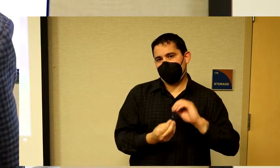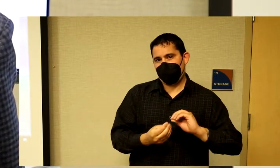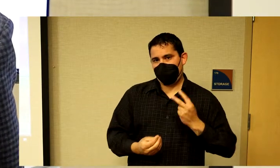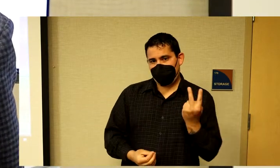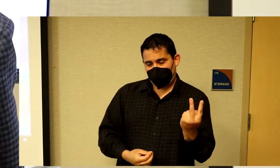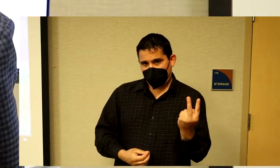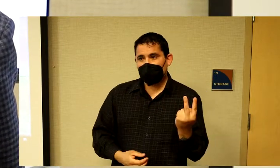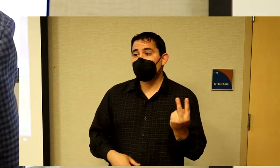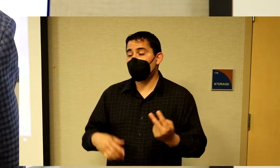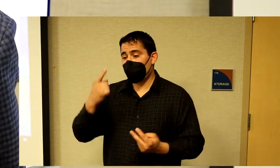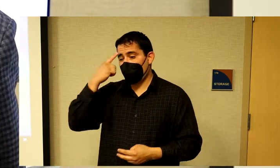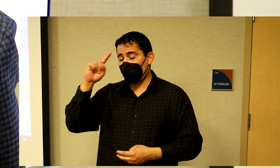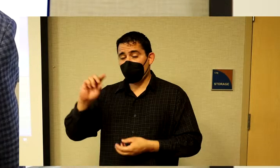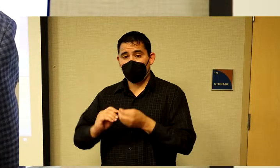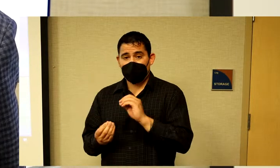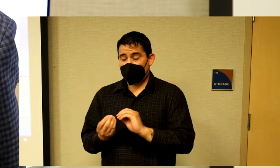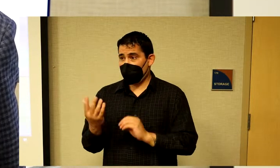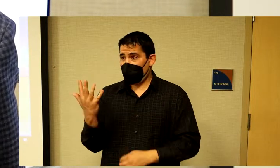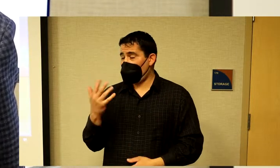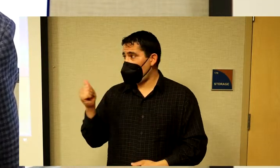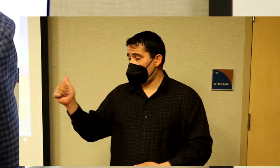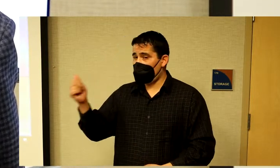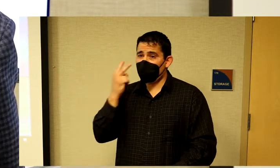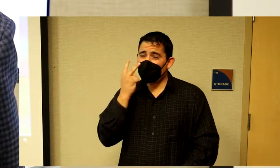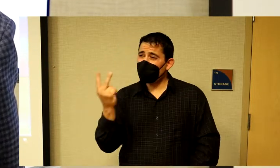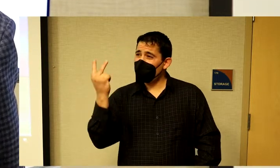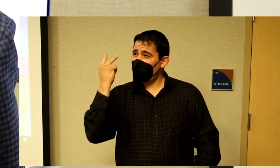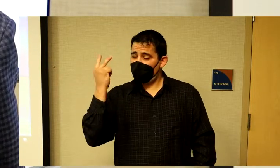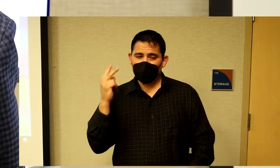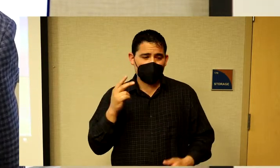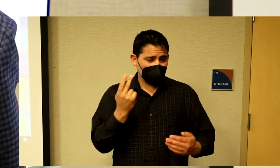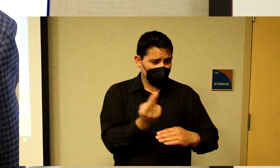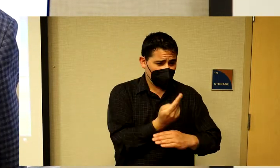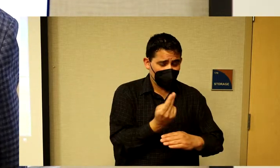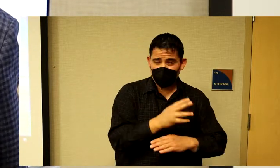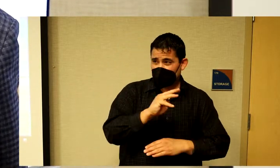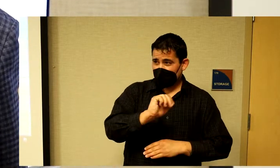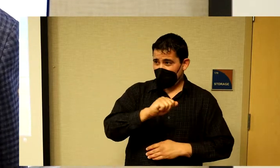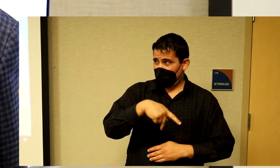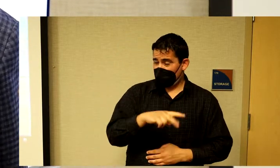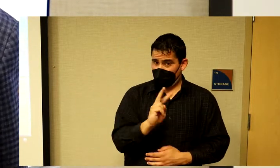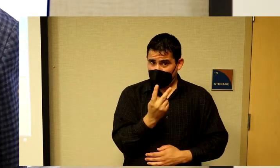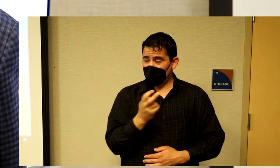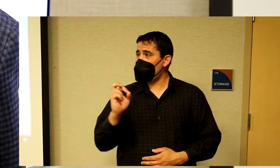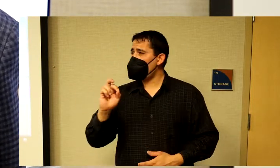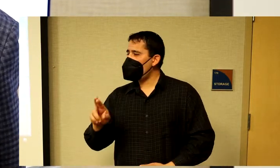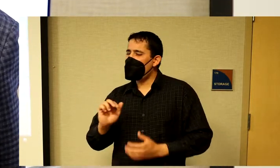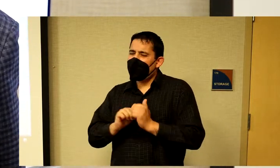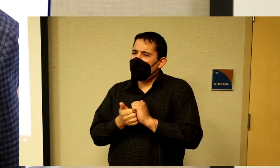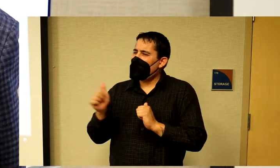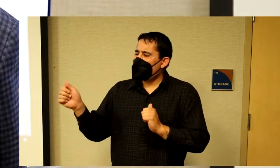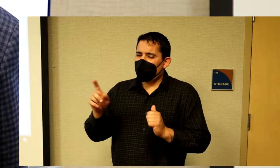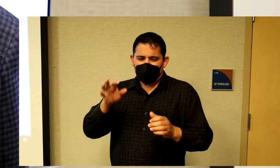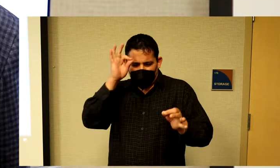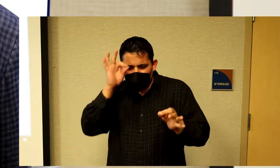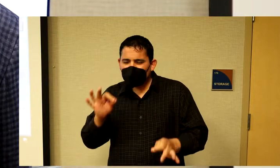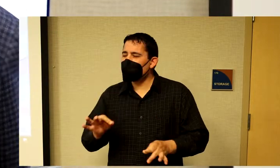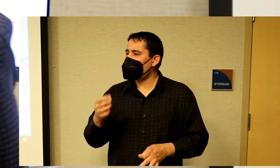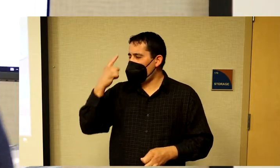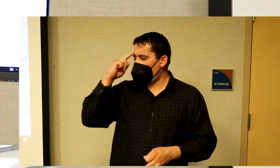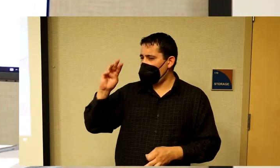making map 5, did you reflect back on public map 2, or how did you come to that one? No, I don't. I think map 5 was